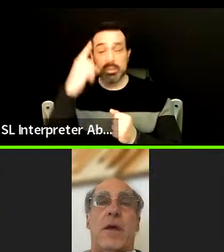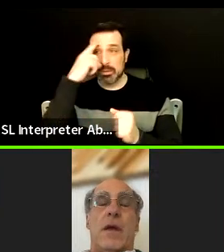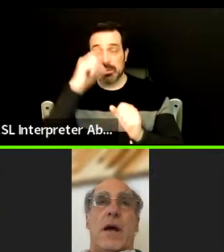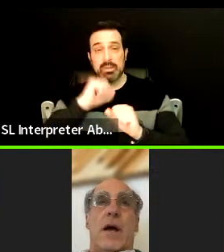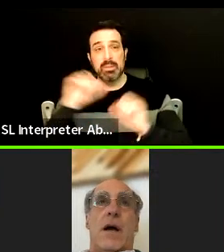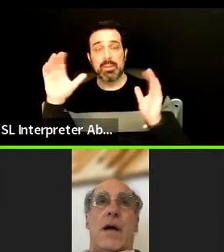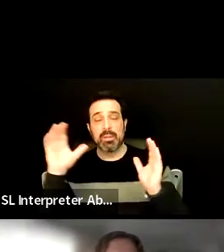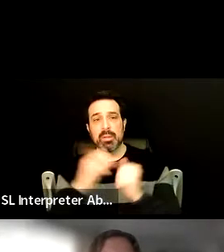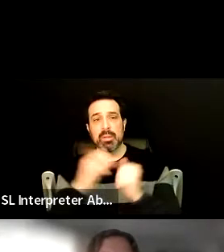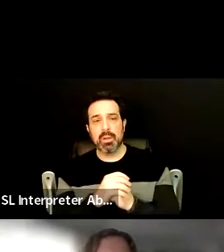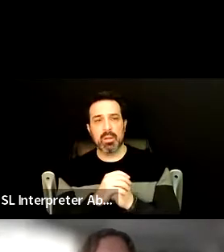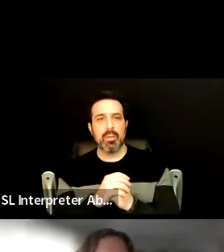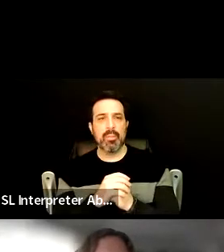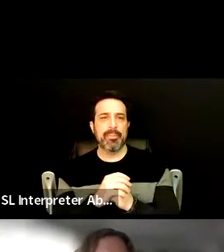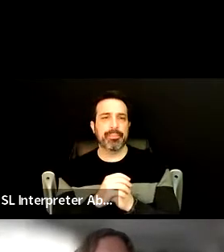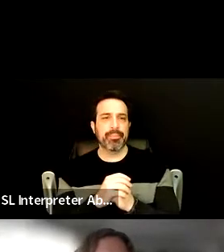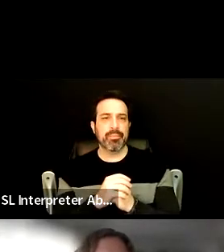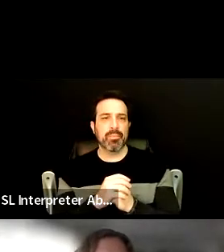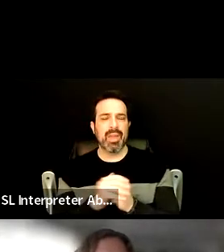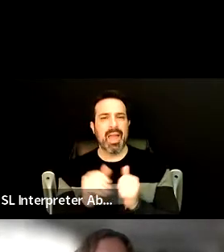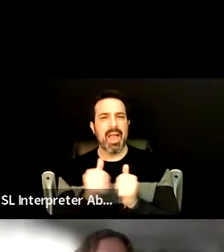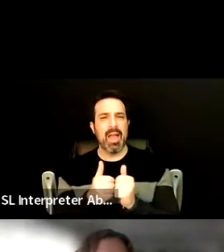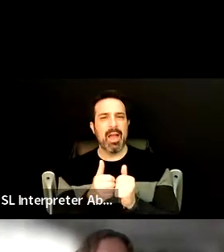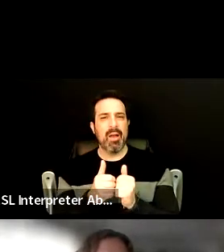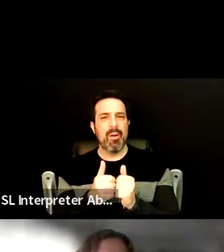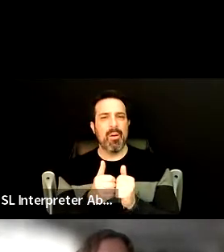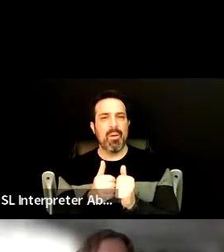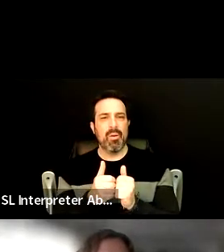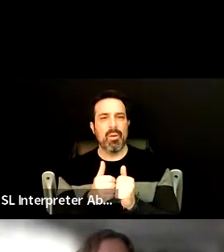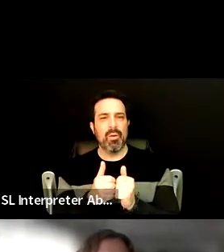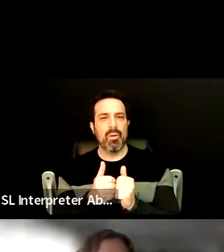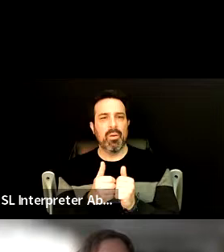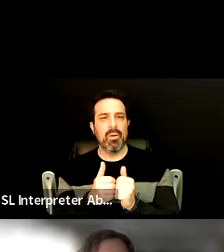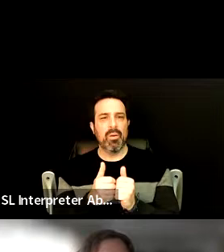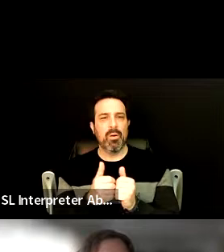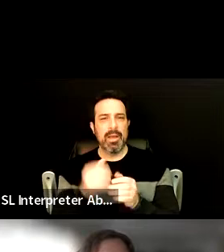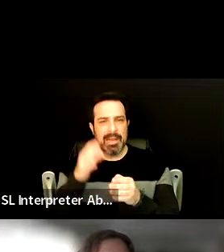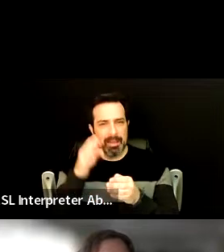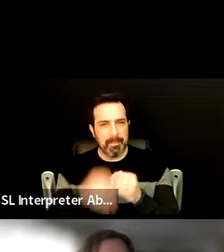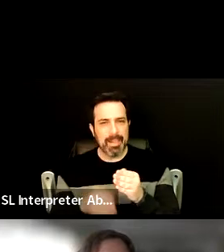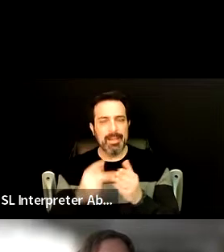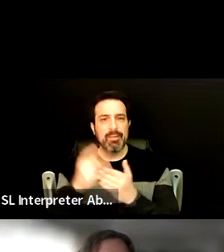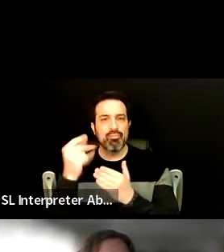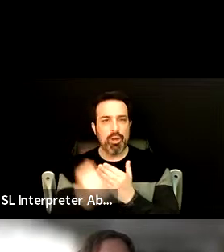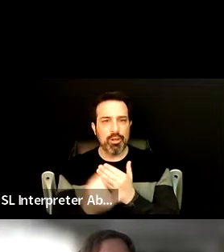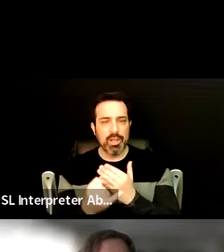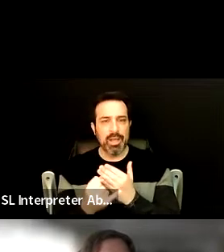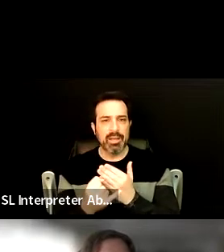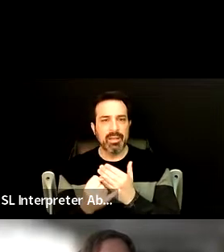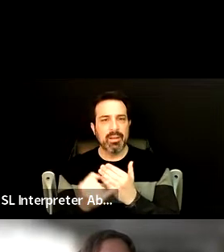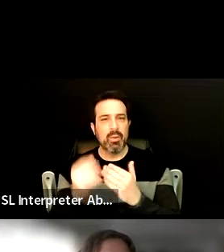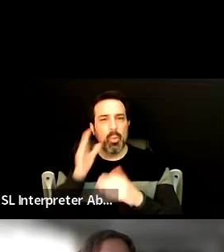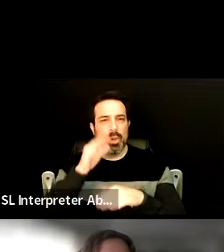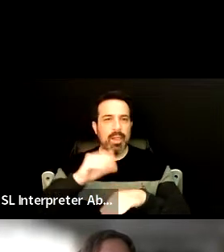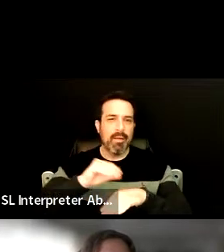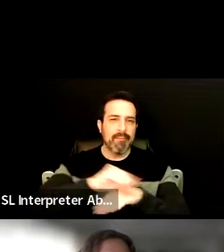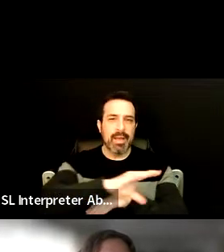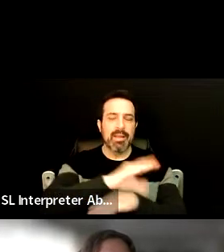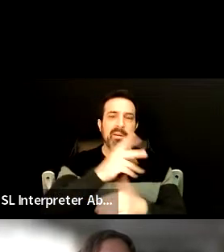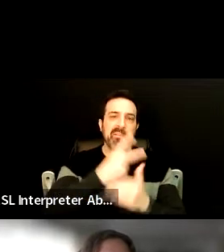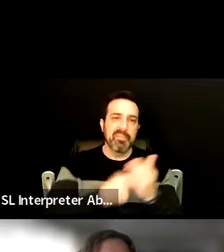is how will the completed project affect